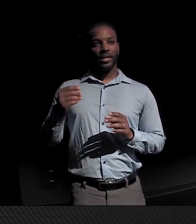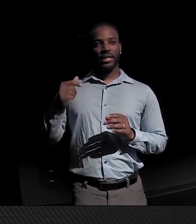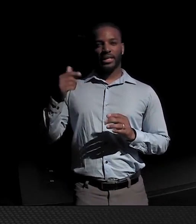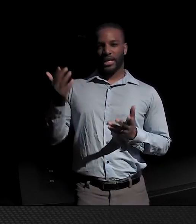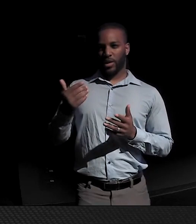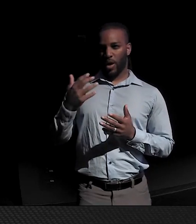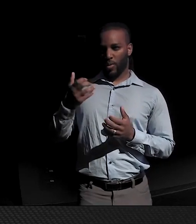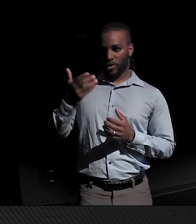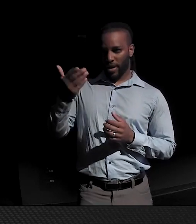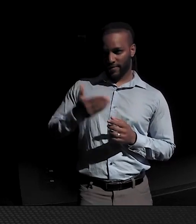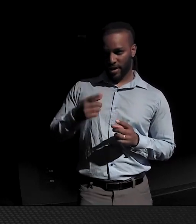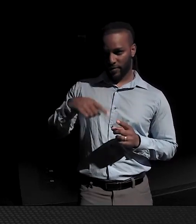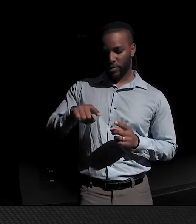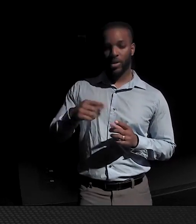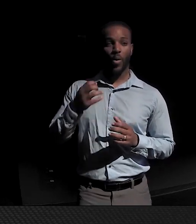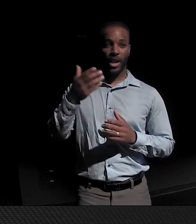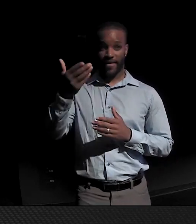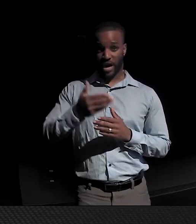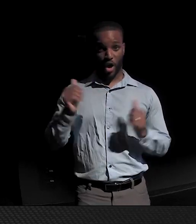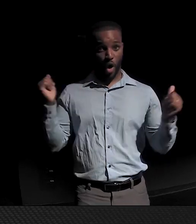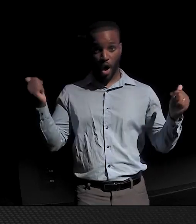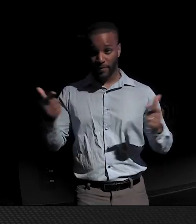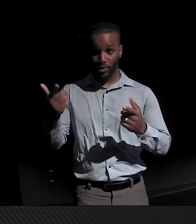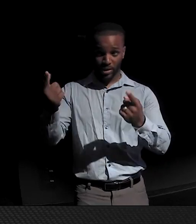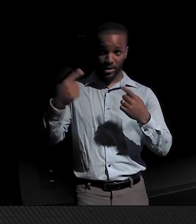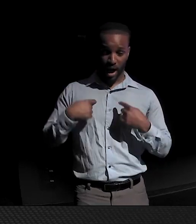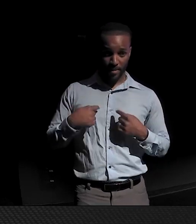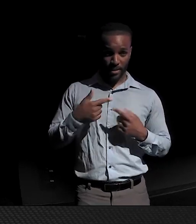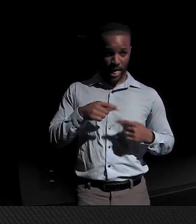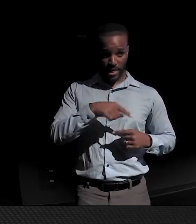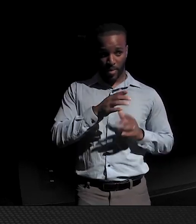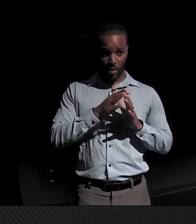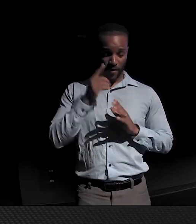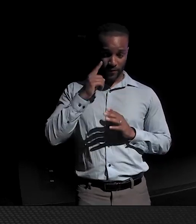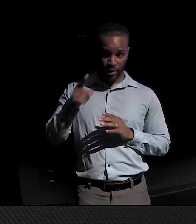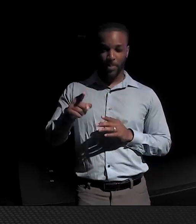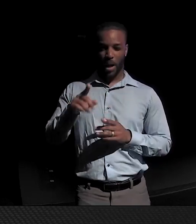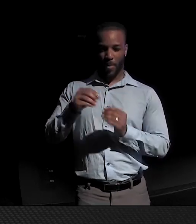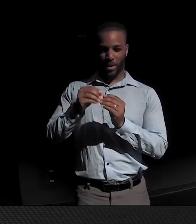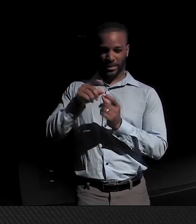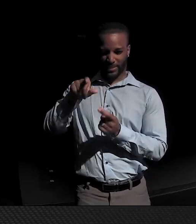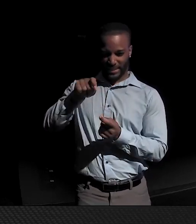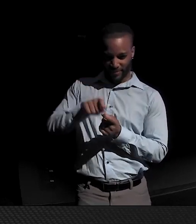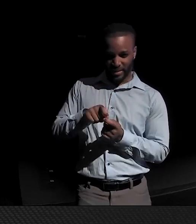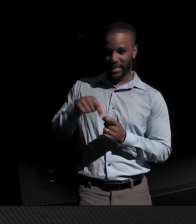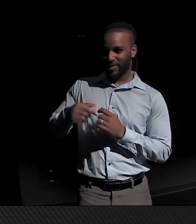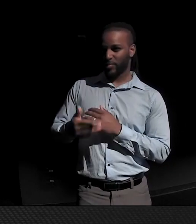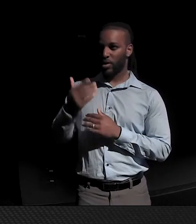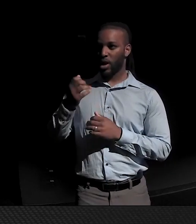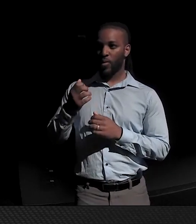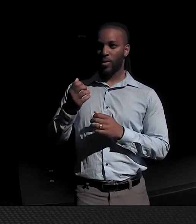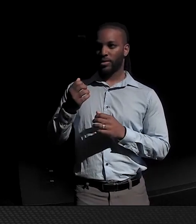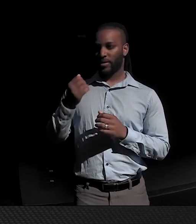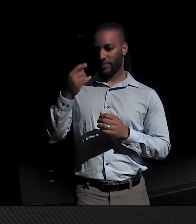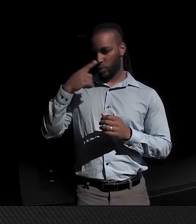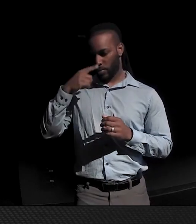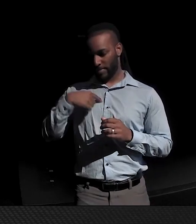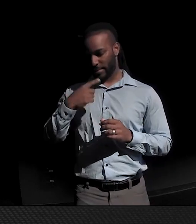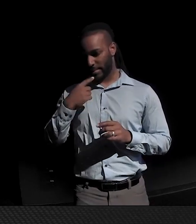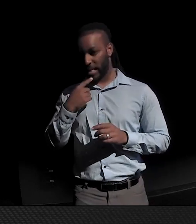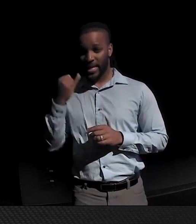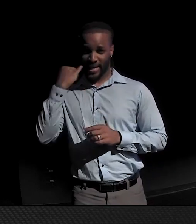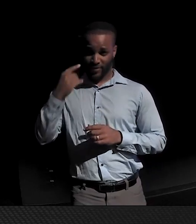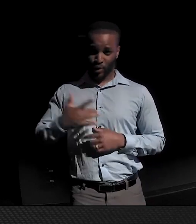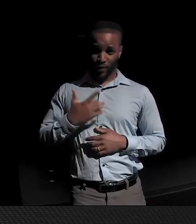And here's what I want to invite you. I want to invite all of you, come get prayer. But really specifically this morning, I just feel like Holy Spirit might be saying this now. If